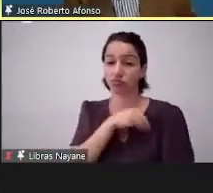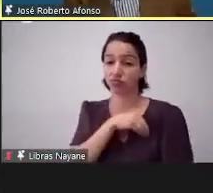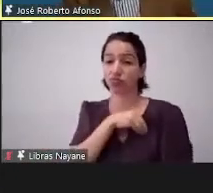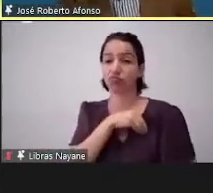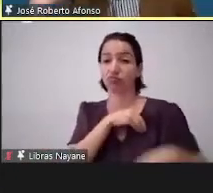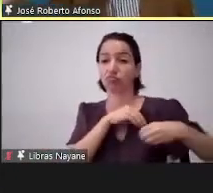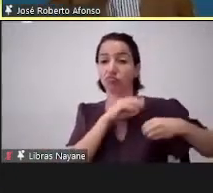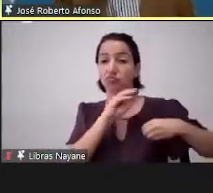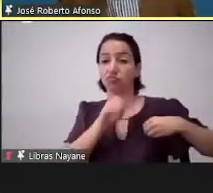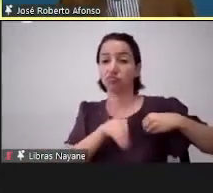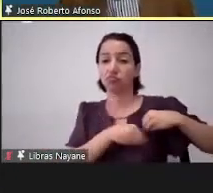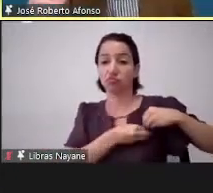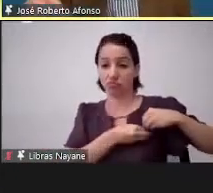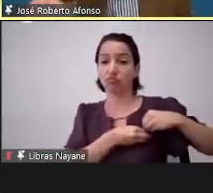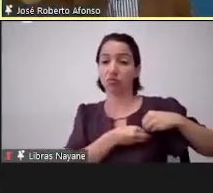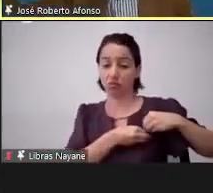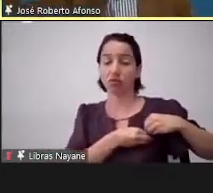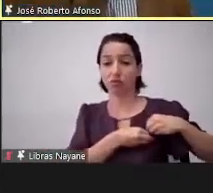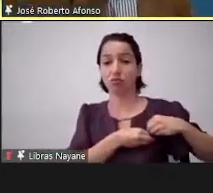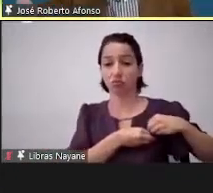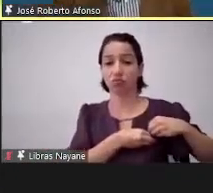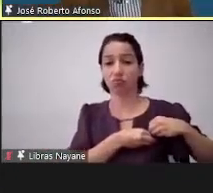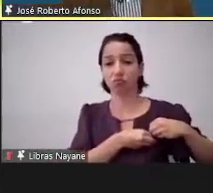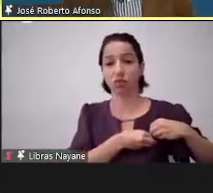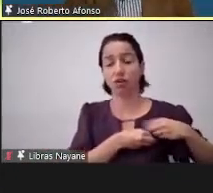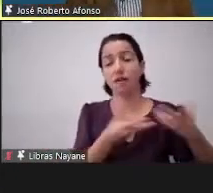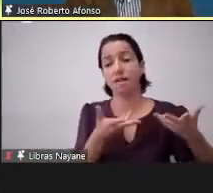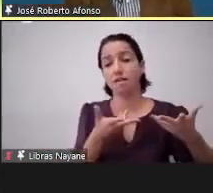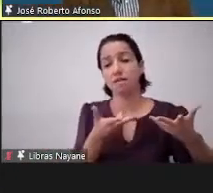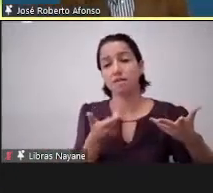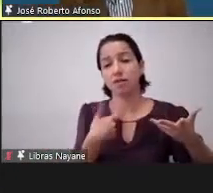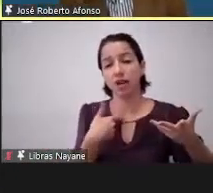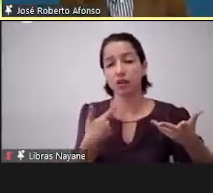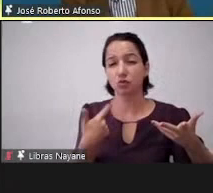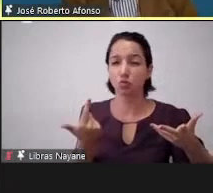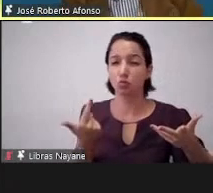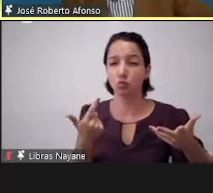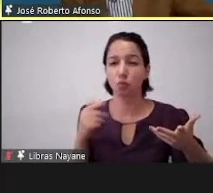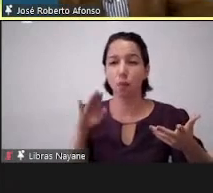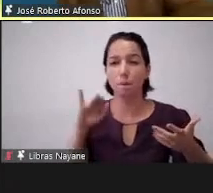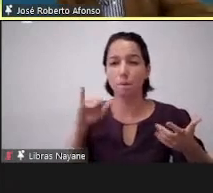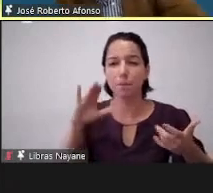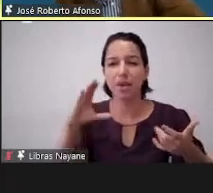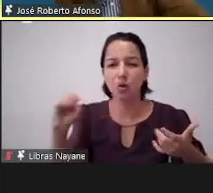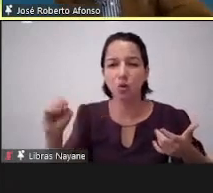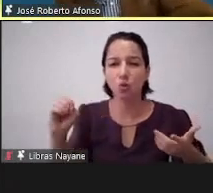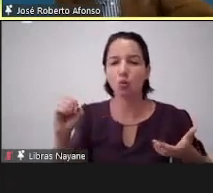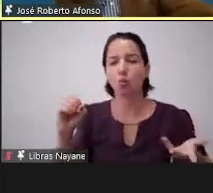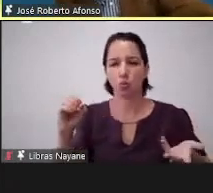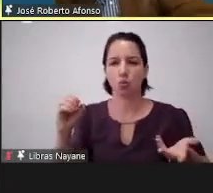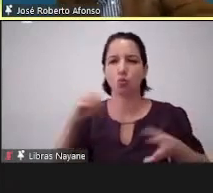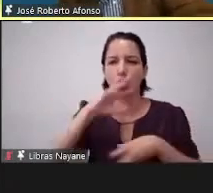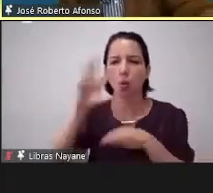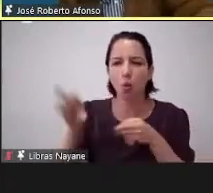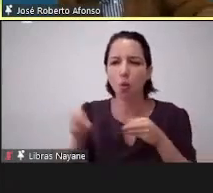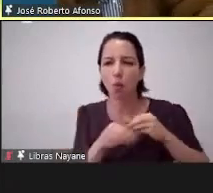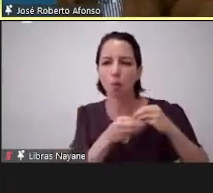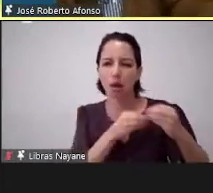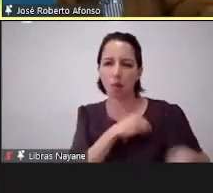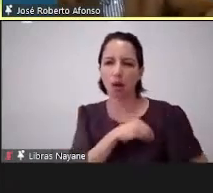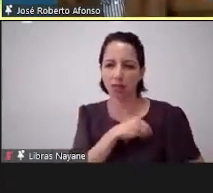to add more income in the household. We see